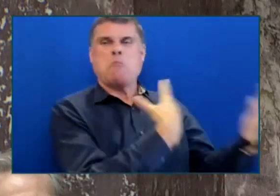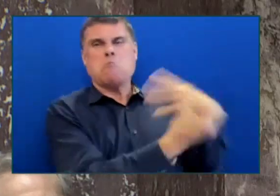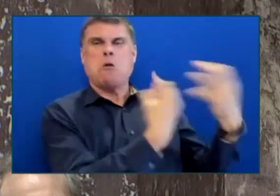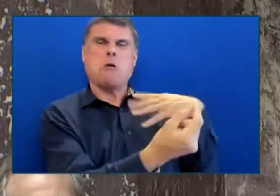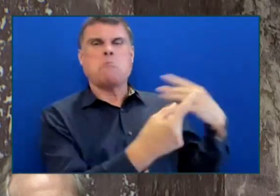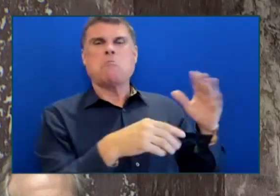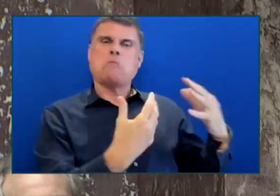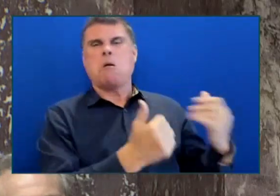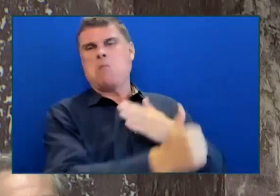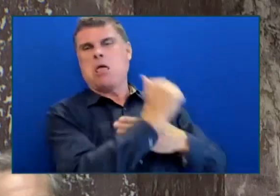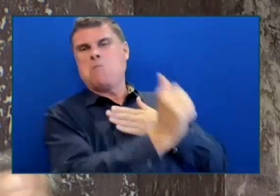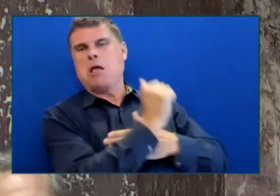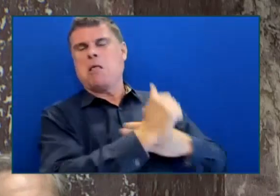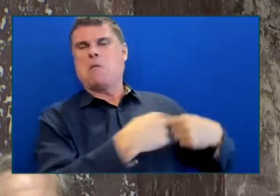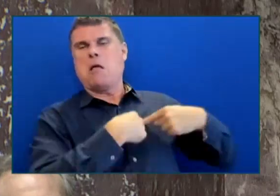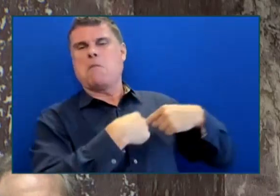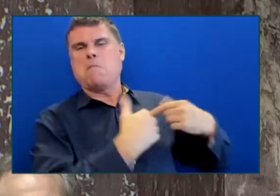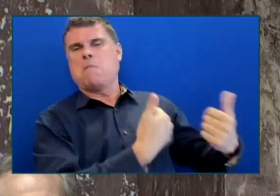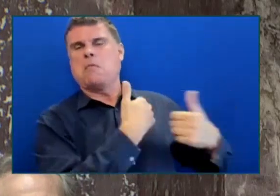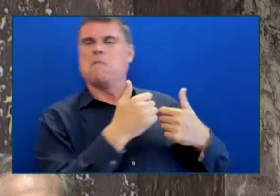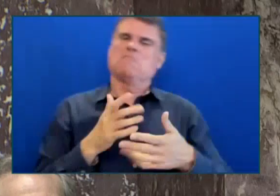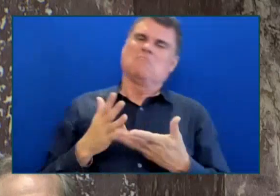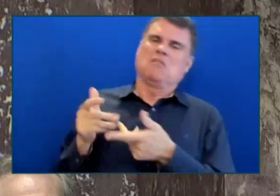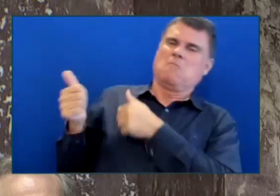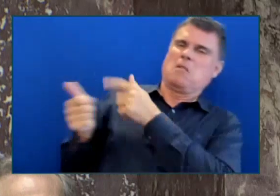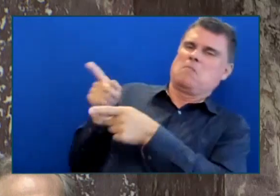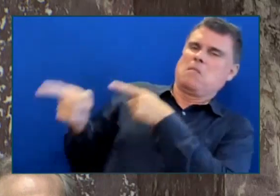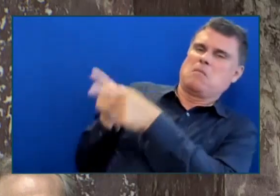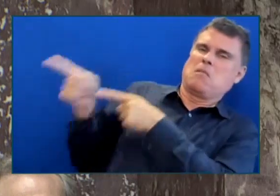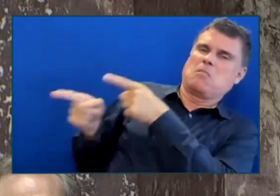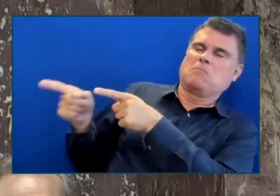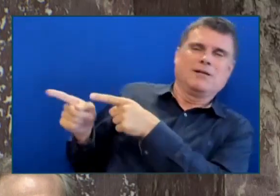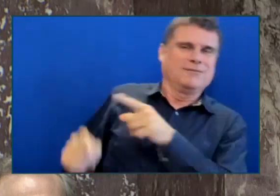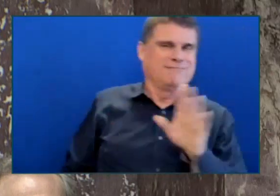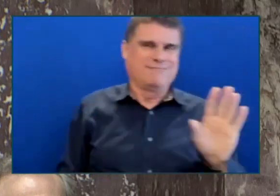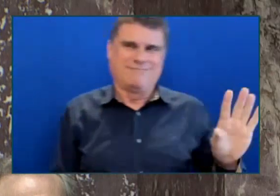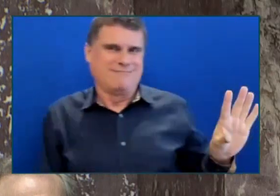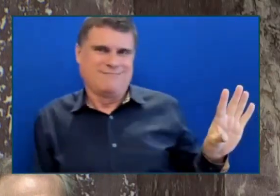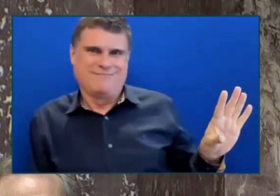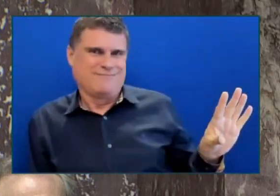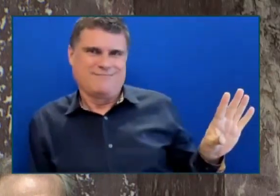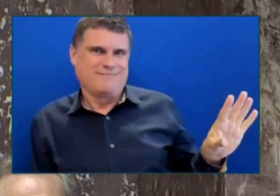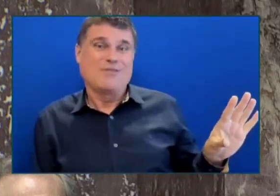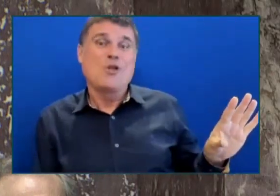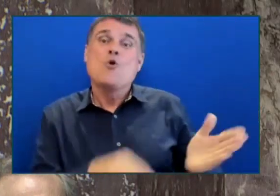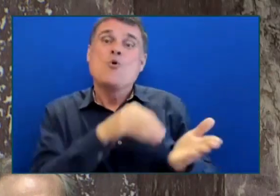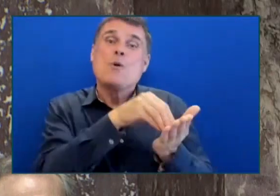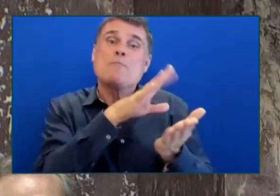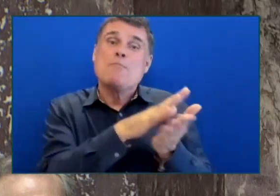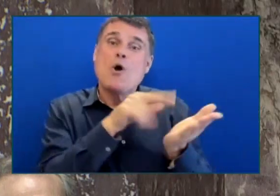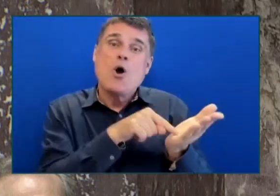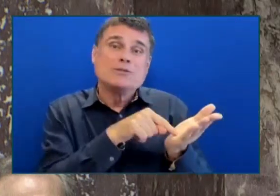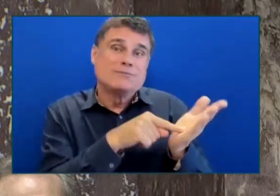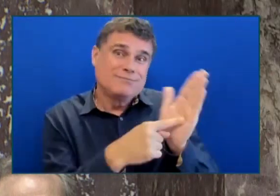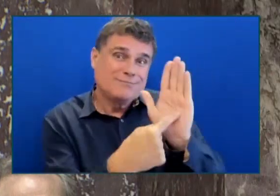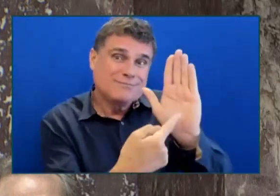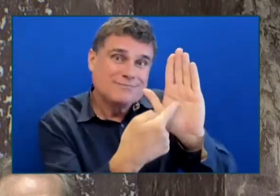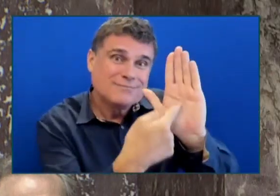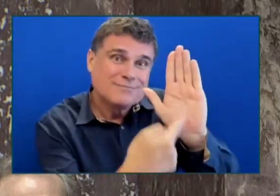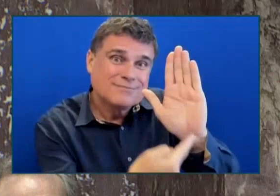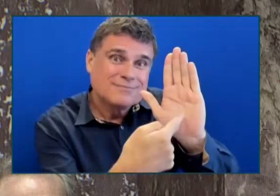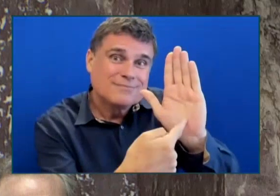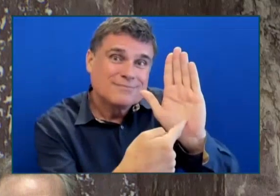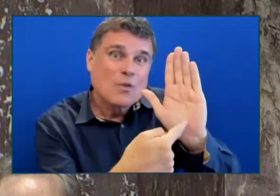Speaker, the issue at the core of this report, Honourable Speaker, is a former CEO of BC Housing using